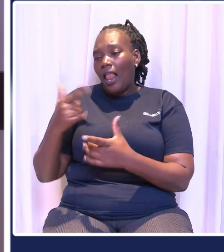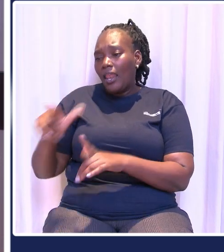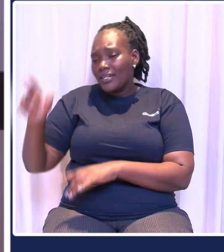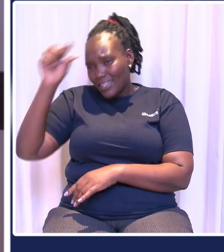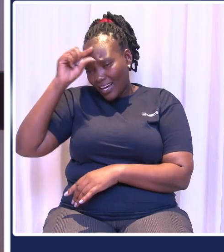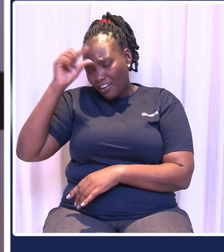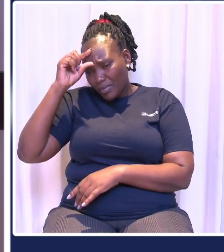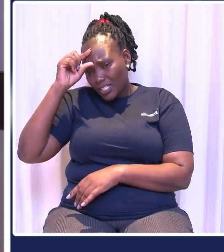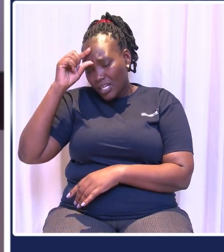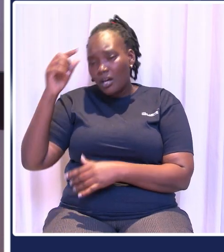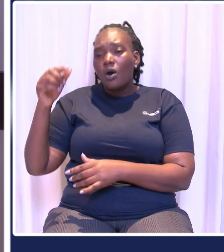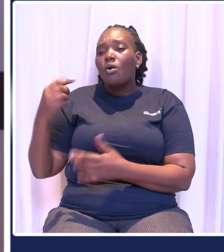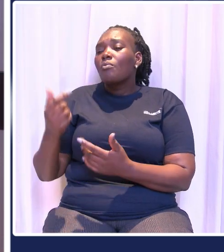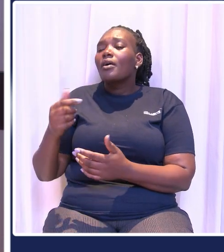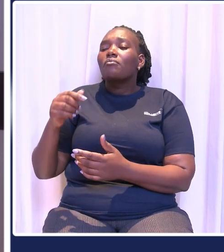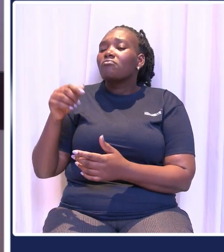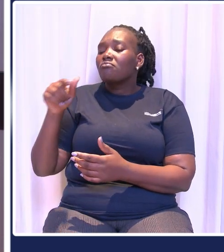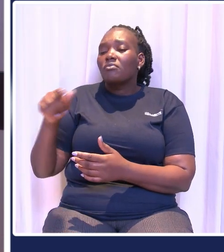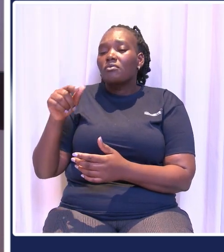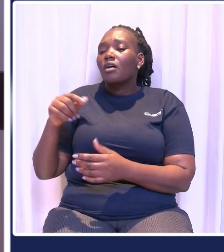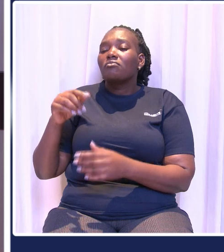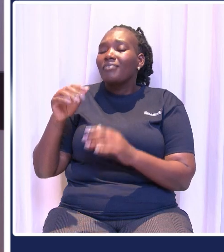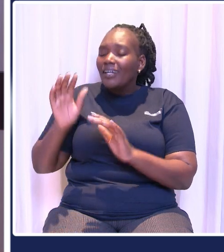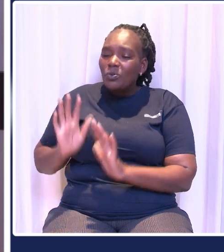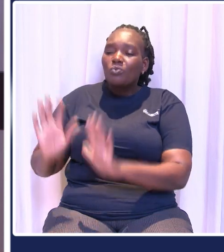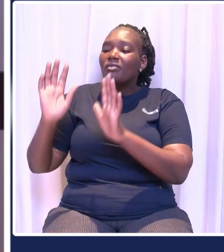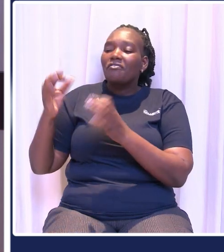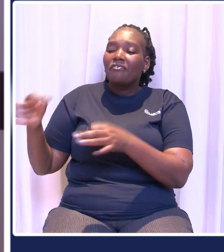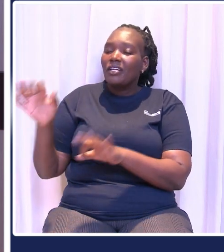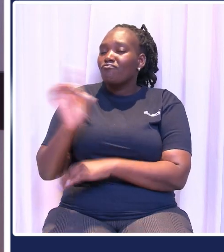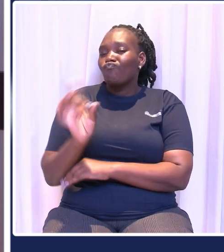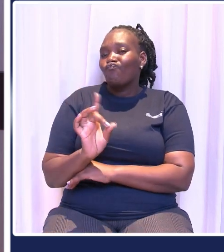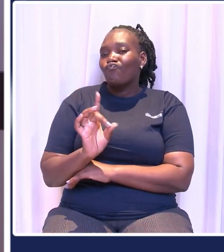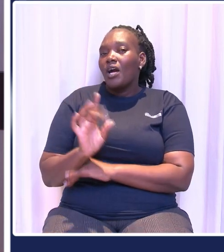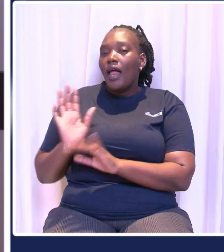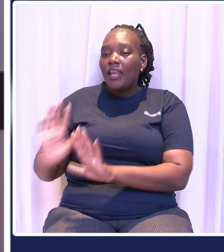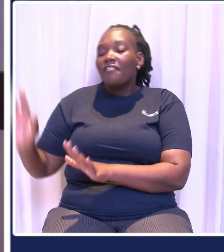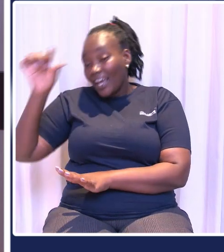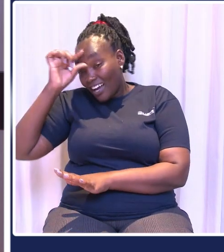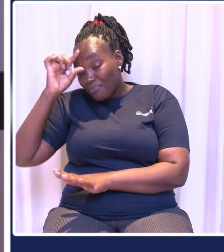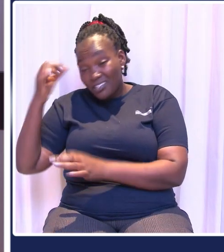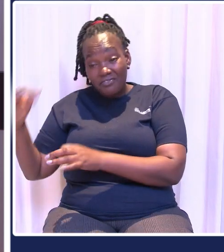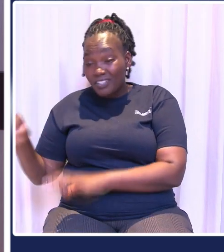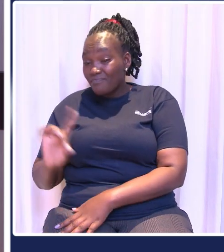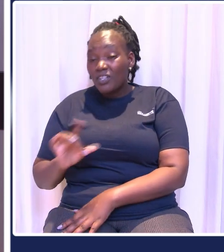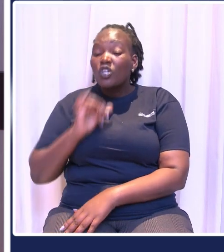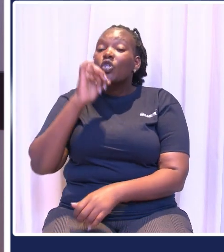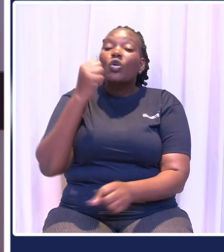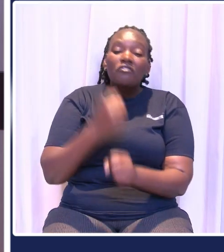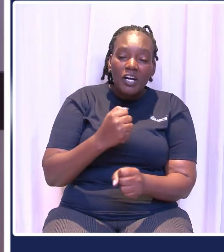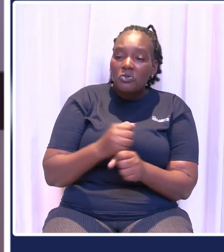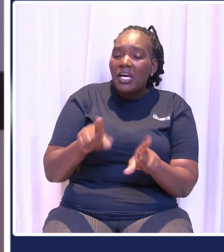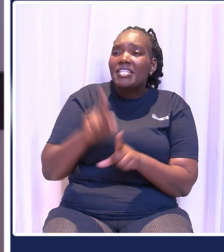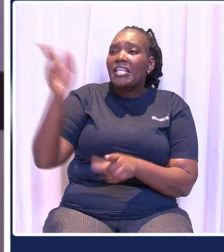governments, states, parties, never let them off the hook. Right? Don't function as if they don't